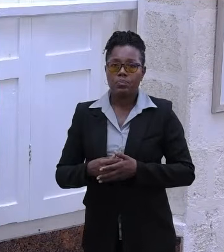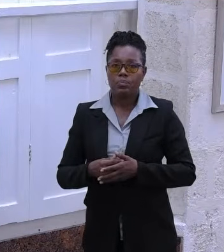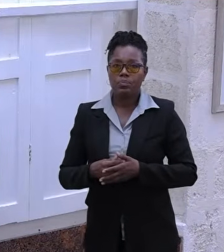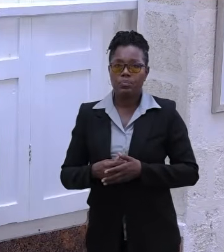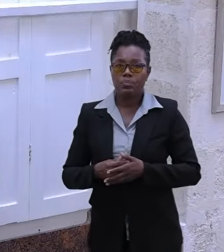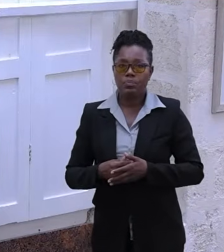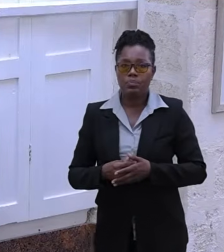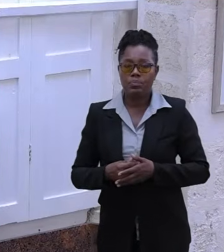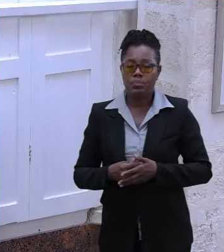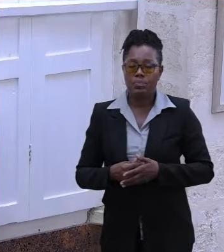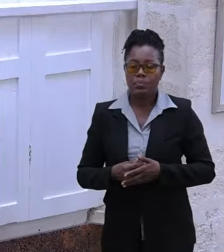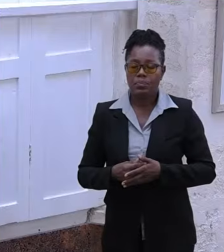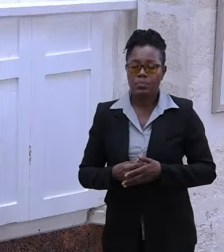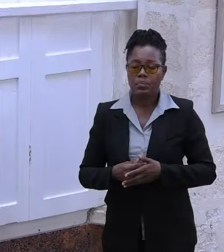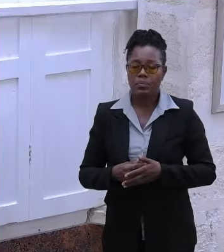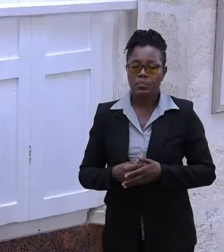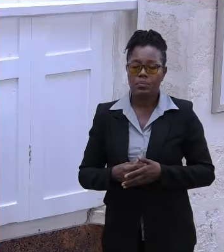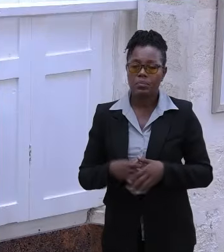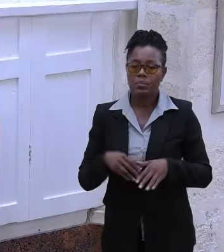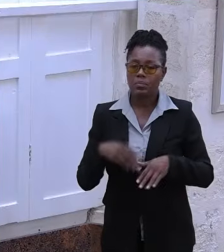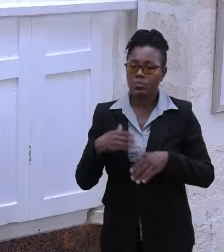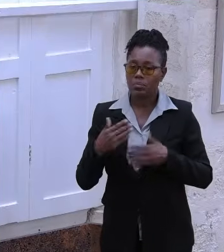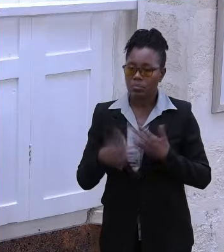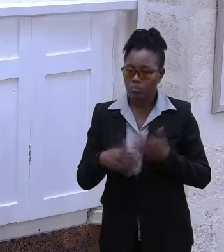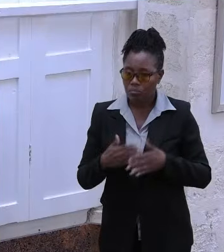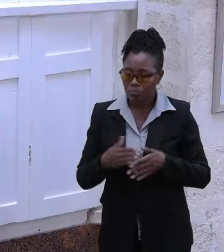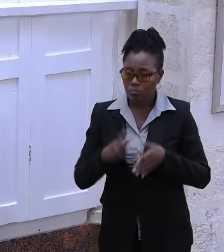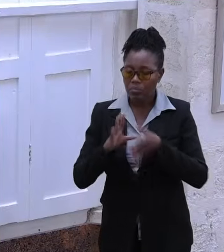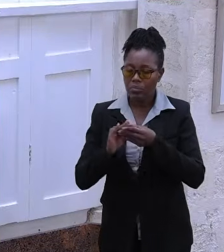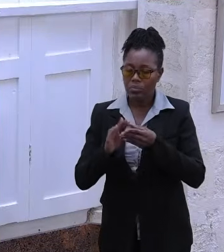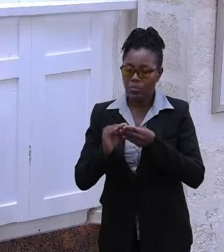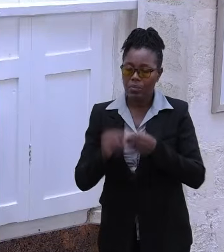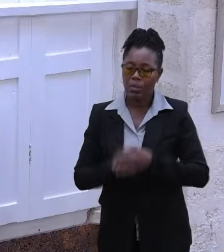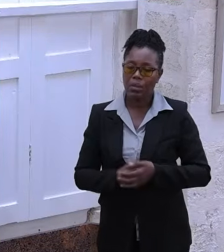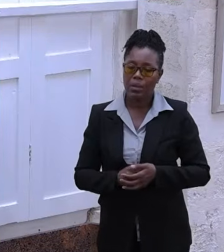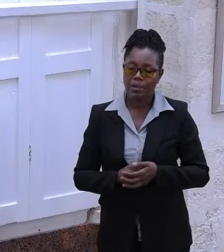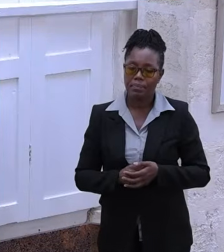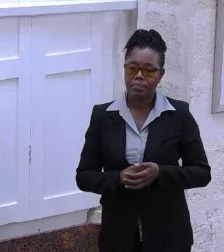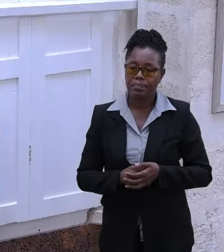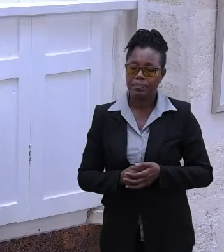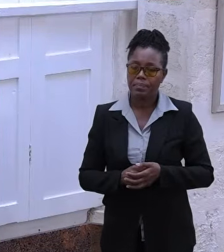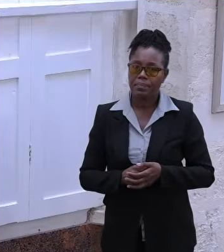fairly copious and iterated